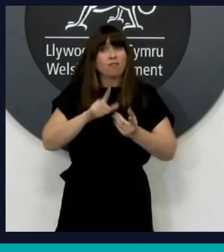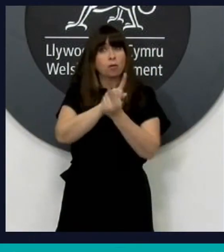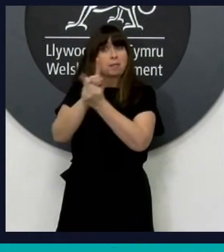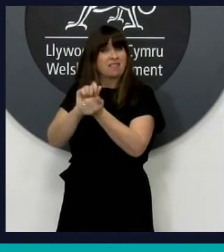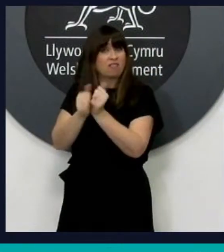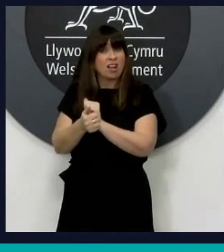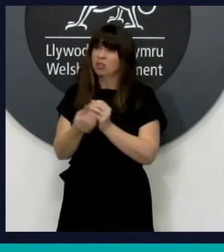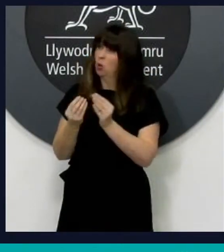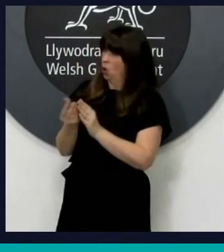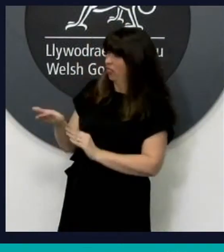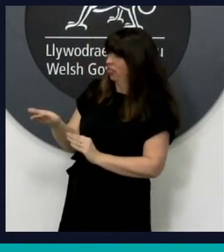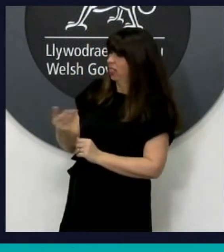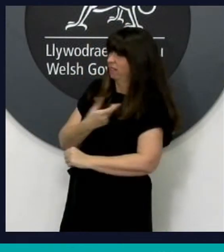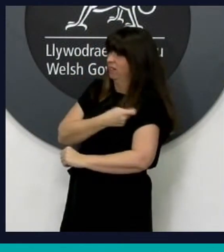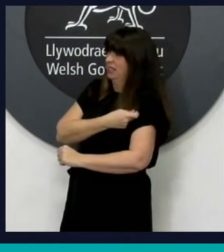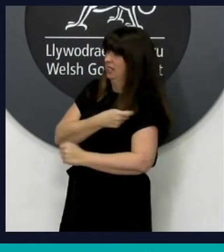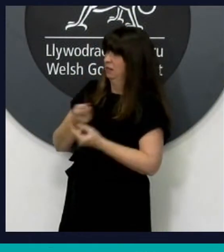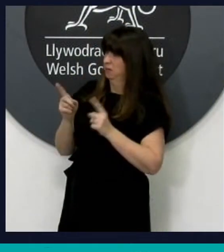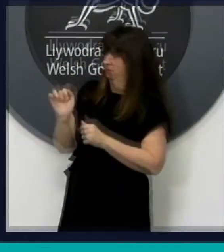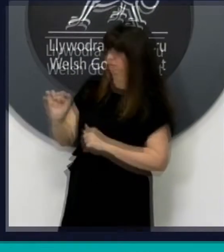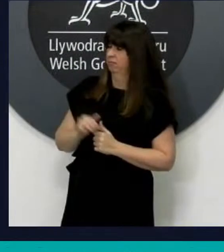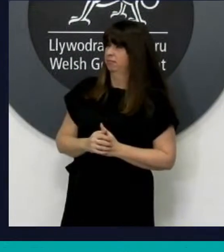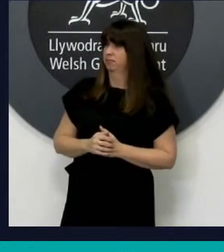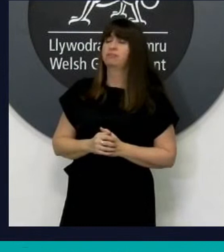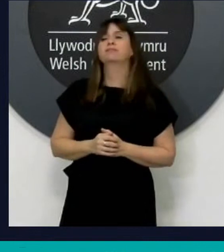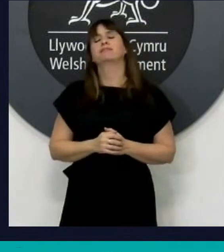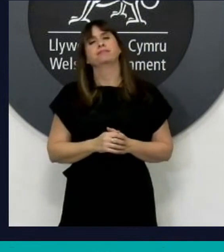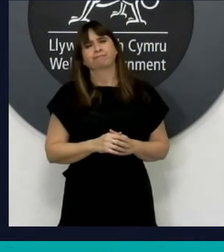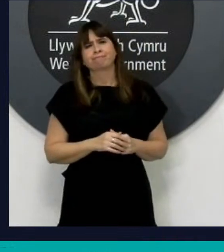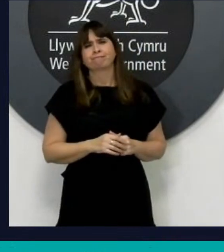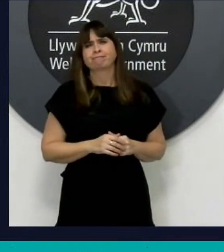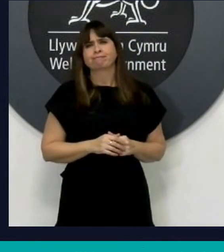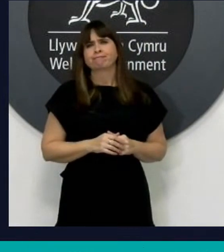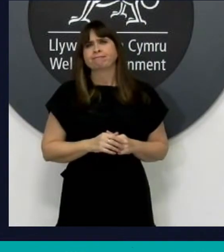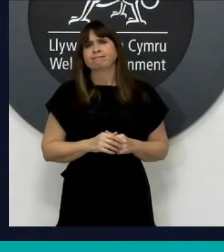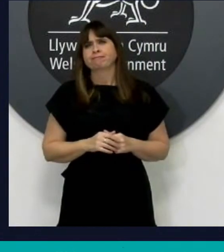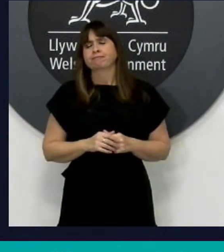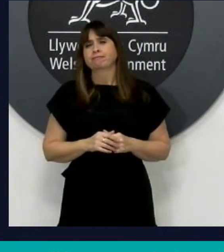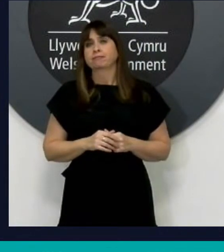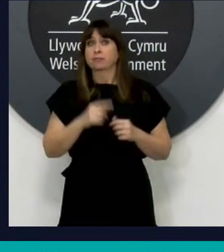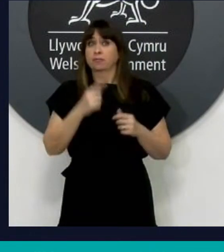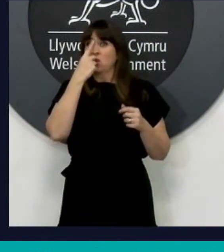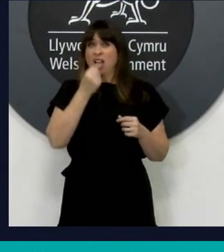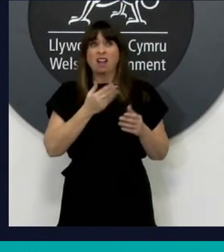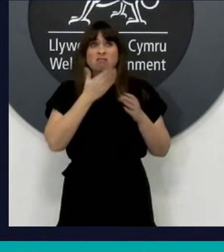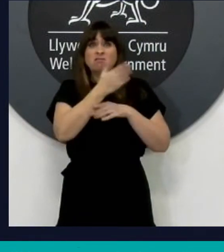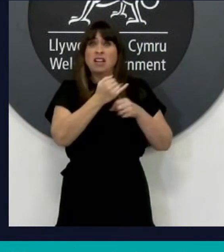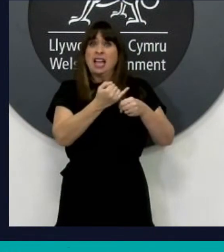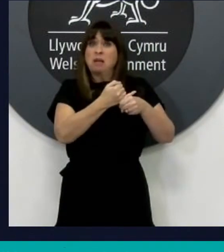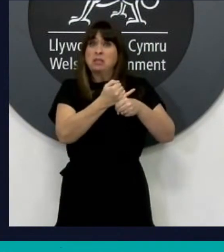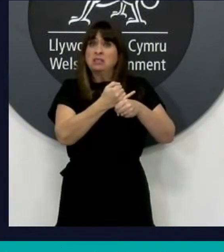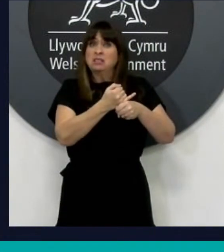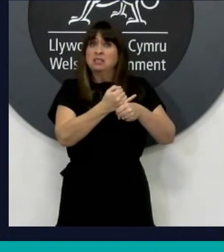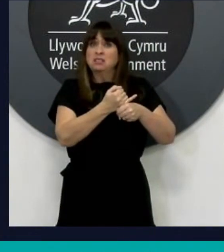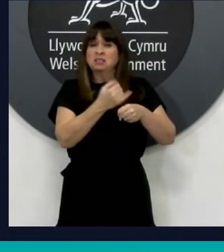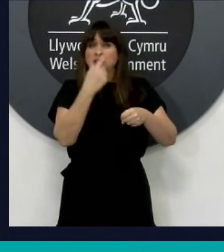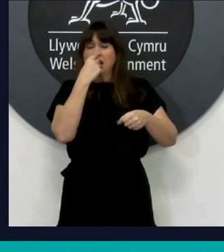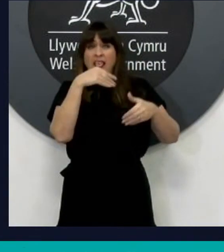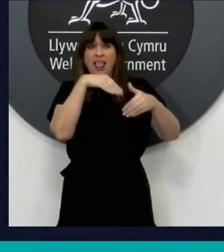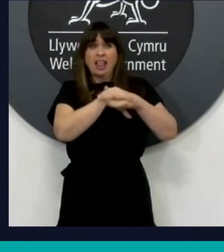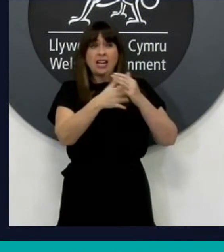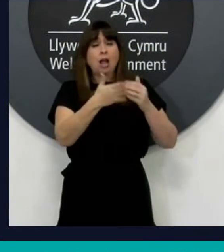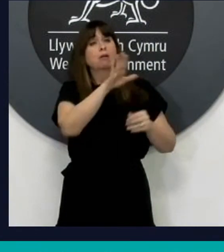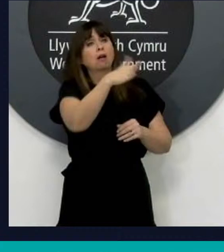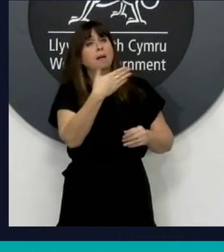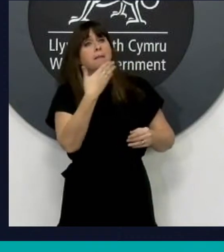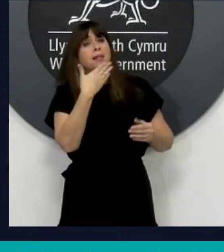Jill, are you happy to say that? Yeah, sure. So you can obtain lateral flow tests from most pharmacies and many places